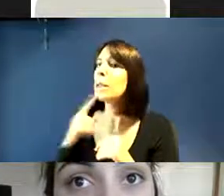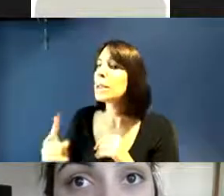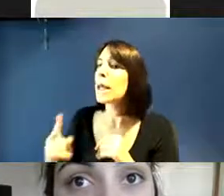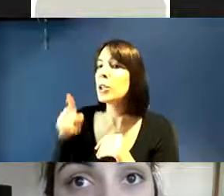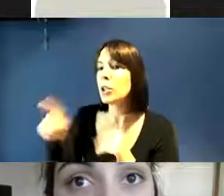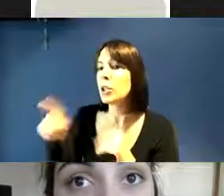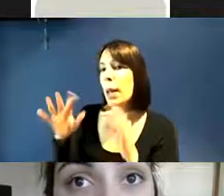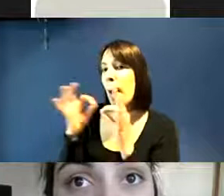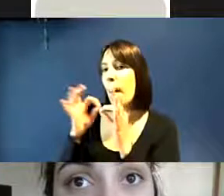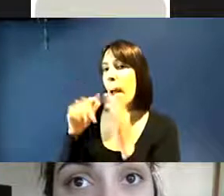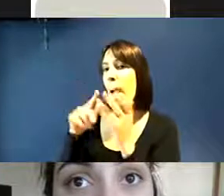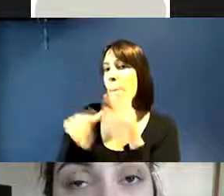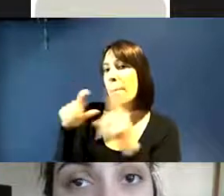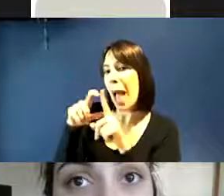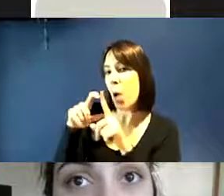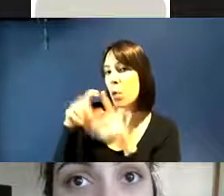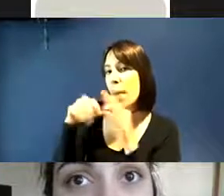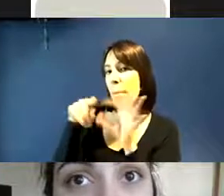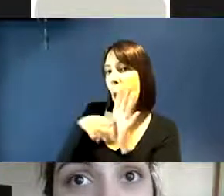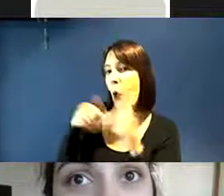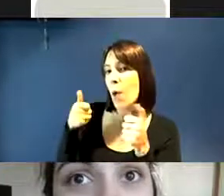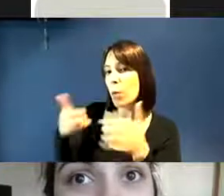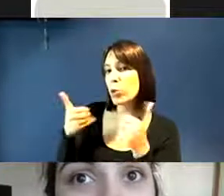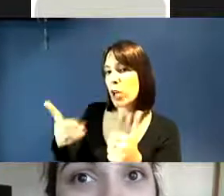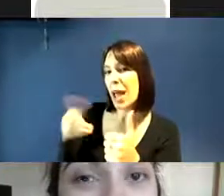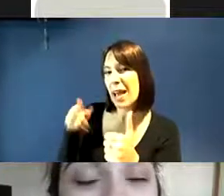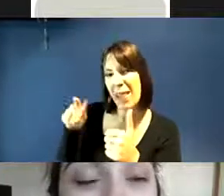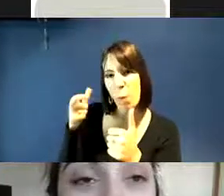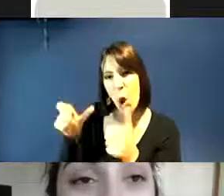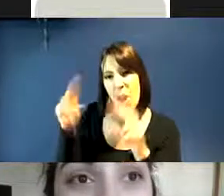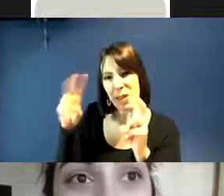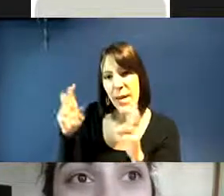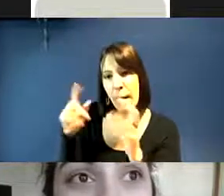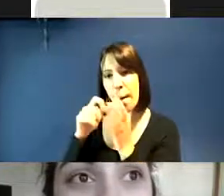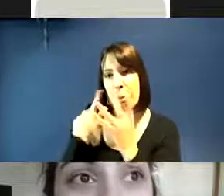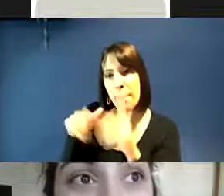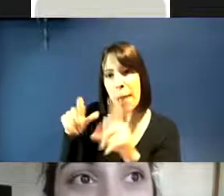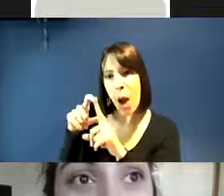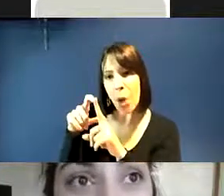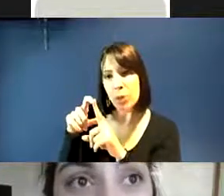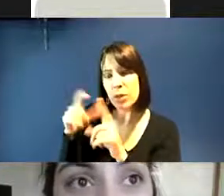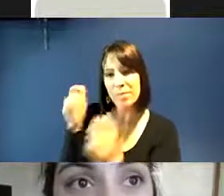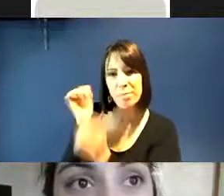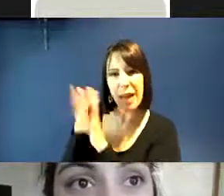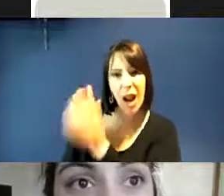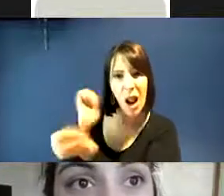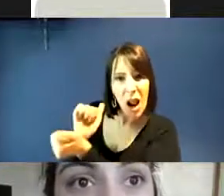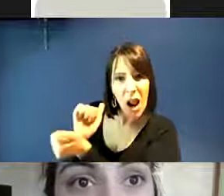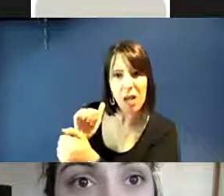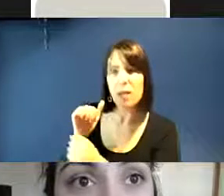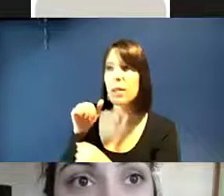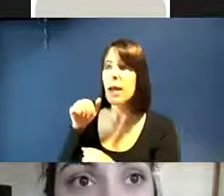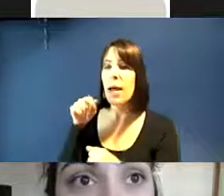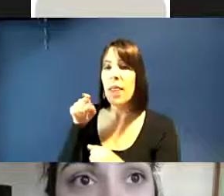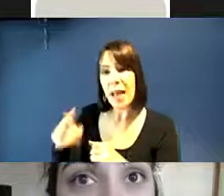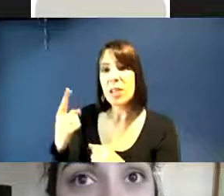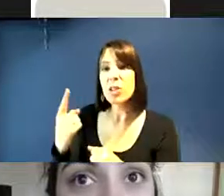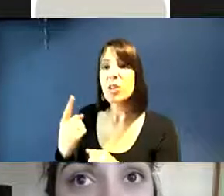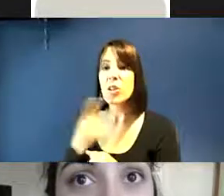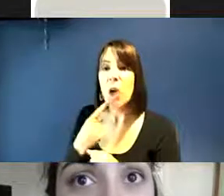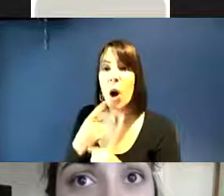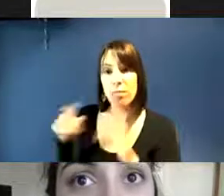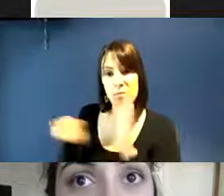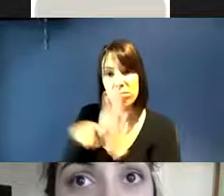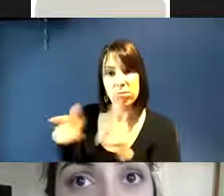wheelchair. This sort of language is a way of implying that, yes, it's sad that she was hurt, or even